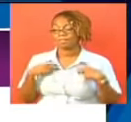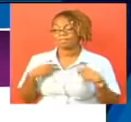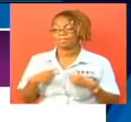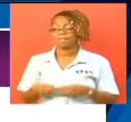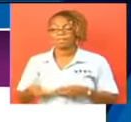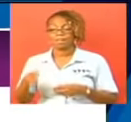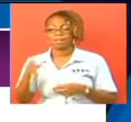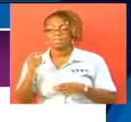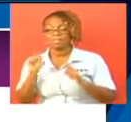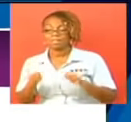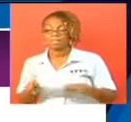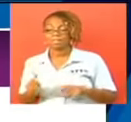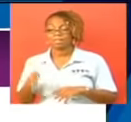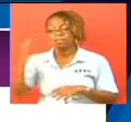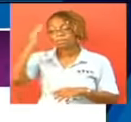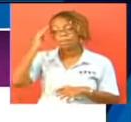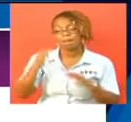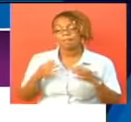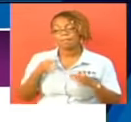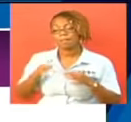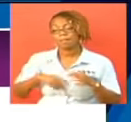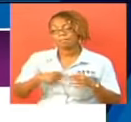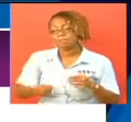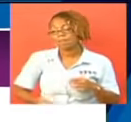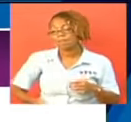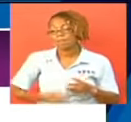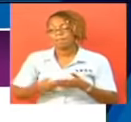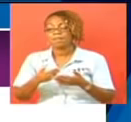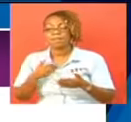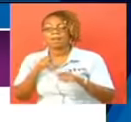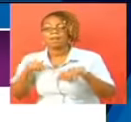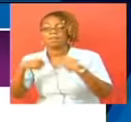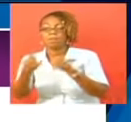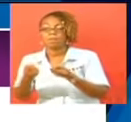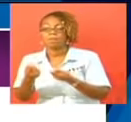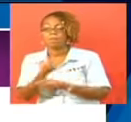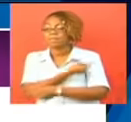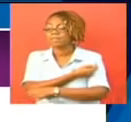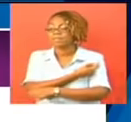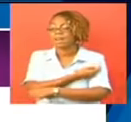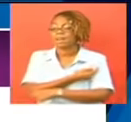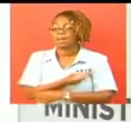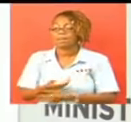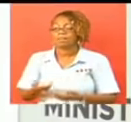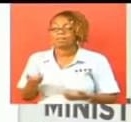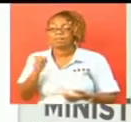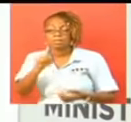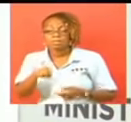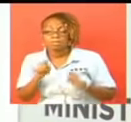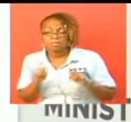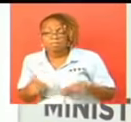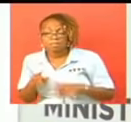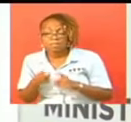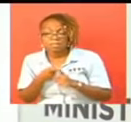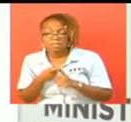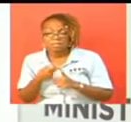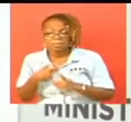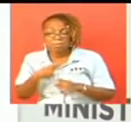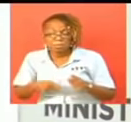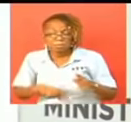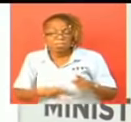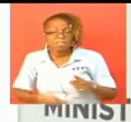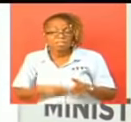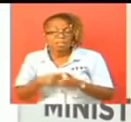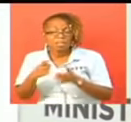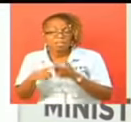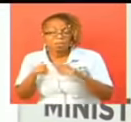Okay, so good question, Al, and thanks for asking it on behalf of the population. So with respect to pregnancy testing,